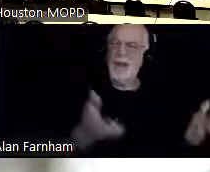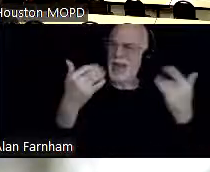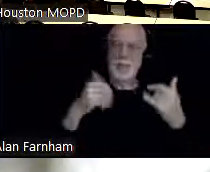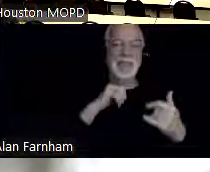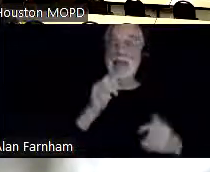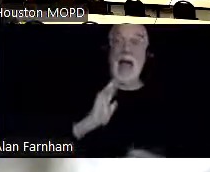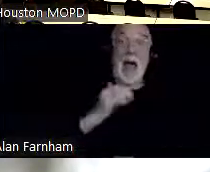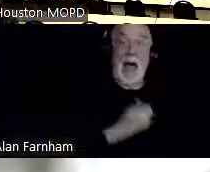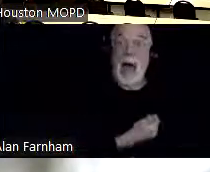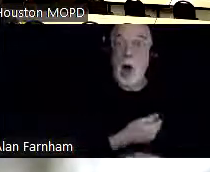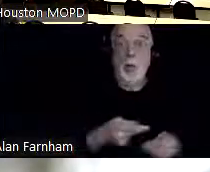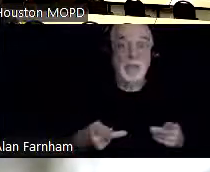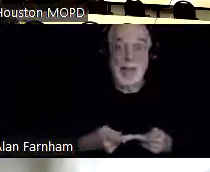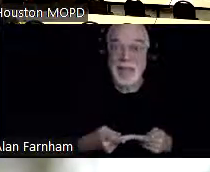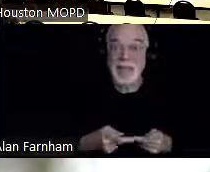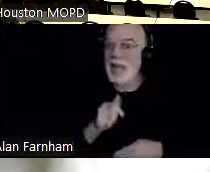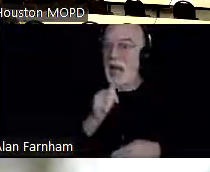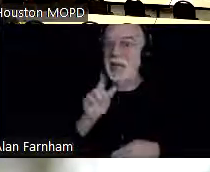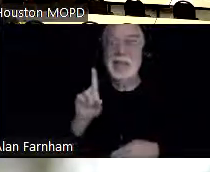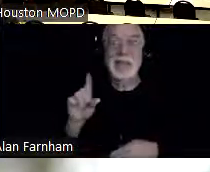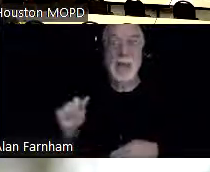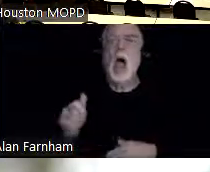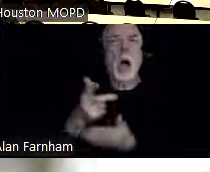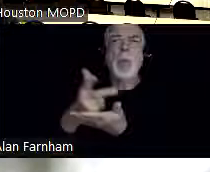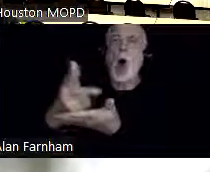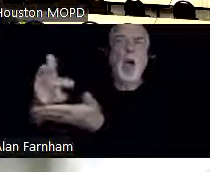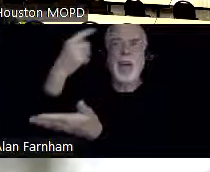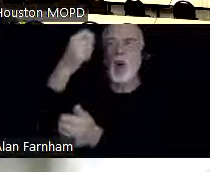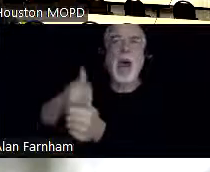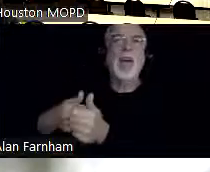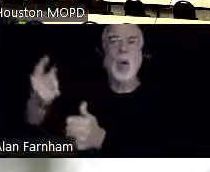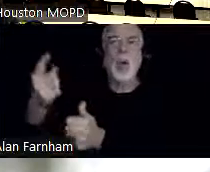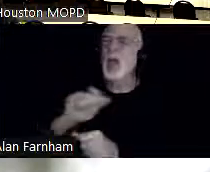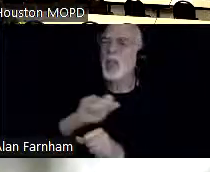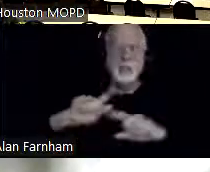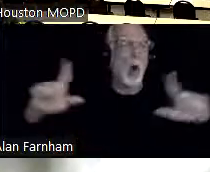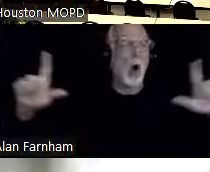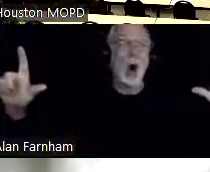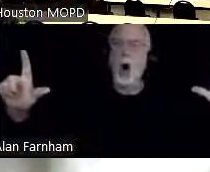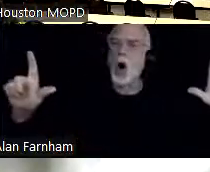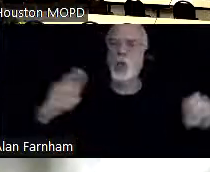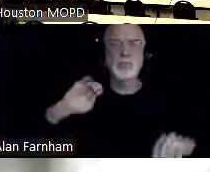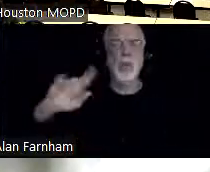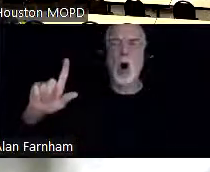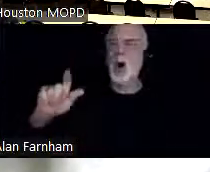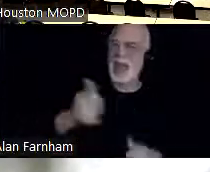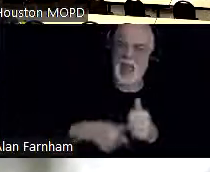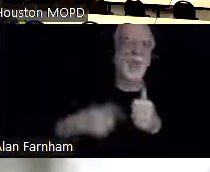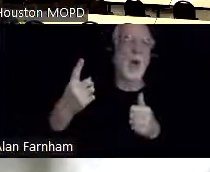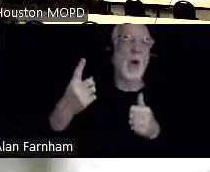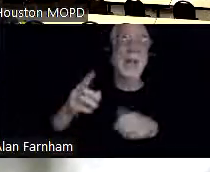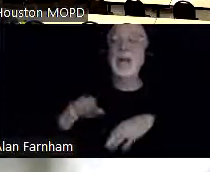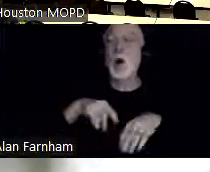non-disability space. But the park is for everyone. The mall is for everyone. The sidewalks are for